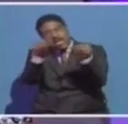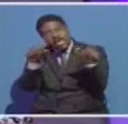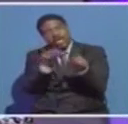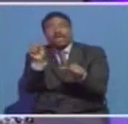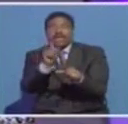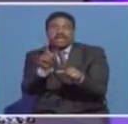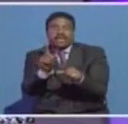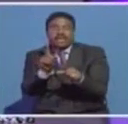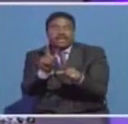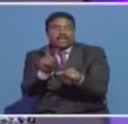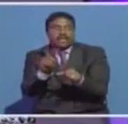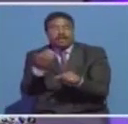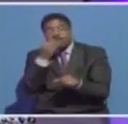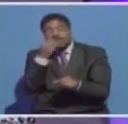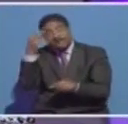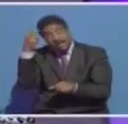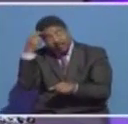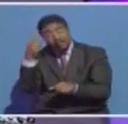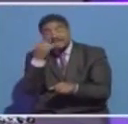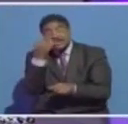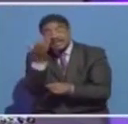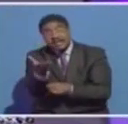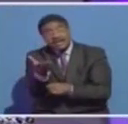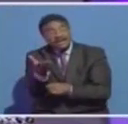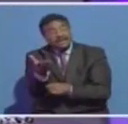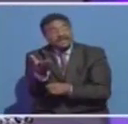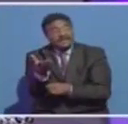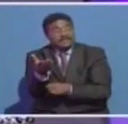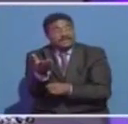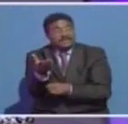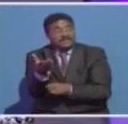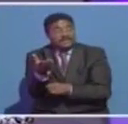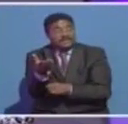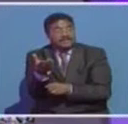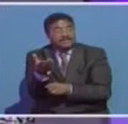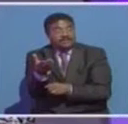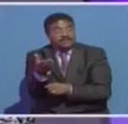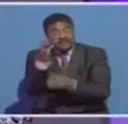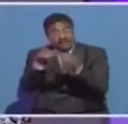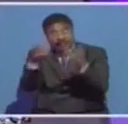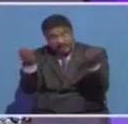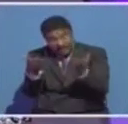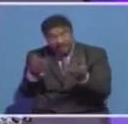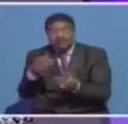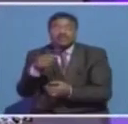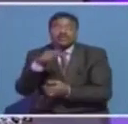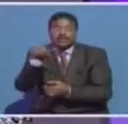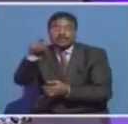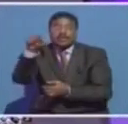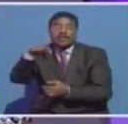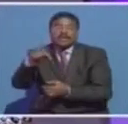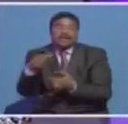Food security, are they able to do it at a subsistence level? If they are not, then they'll qualify. What kind of household is it? Is